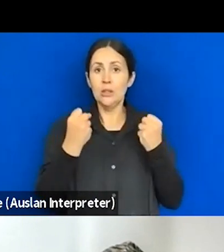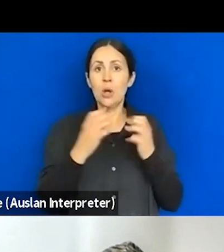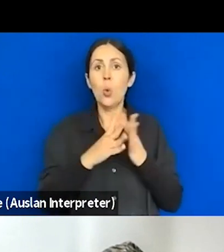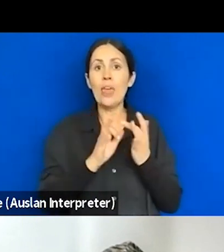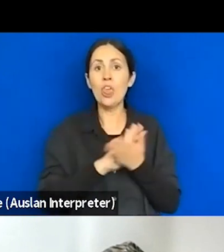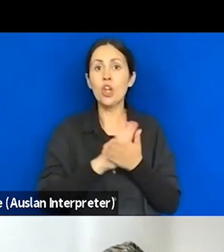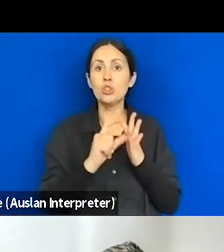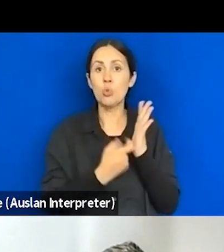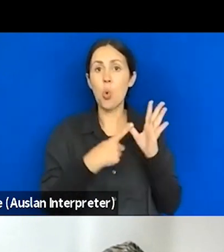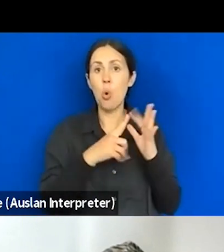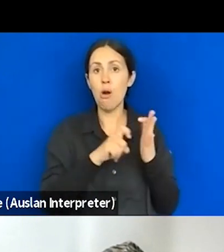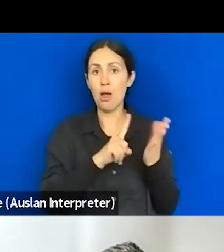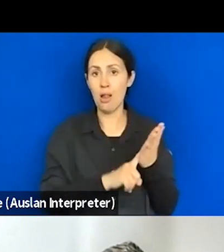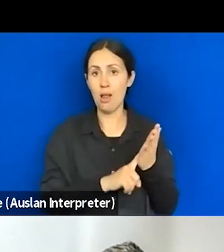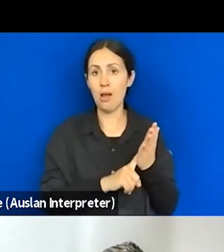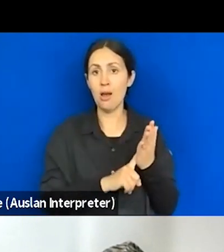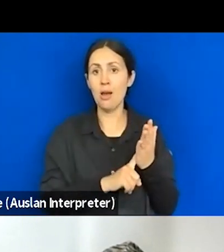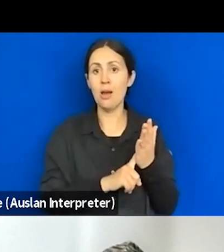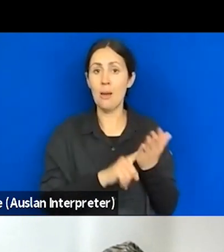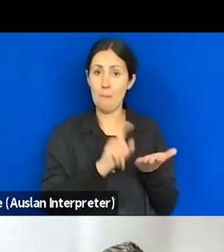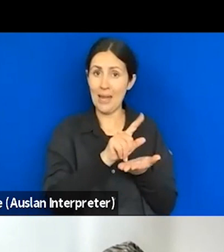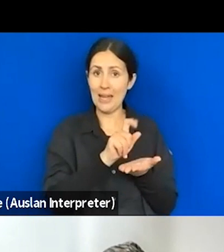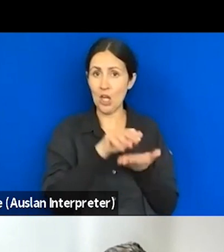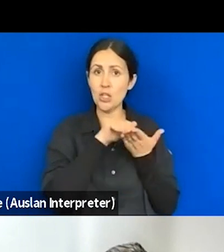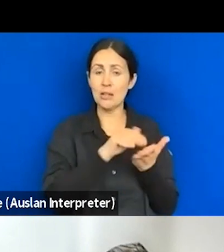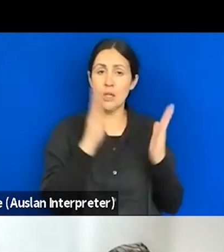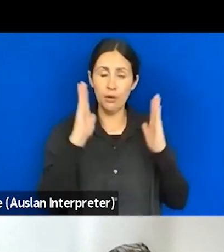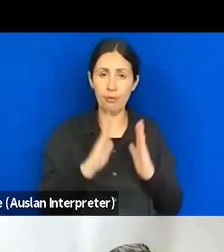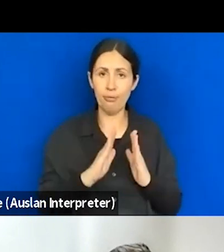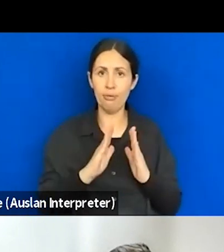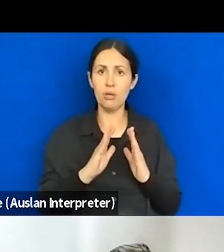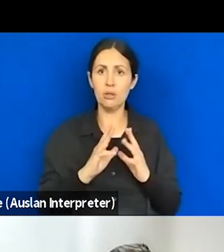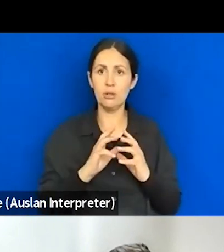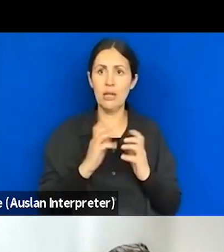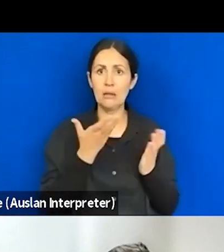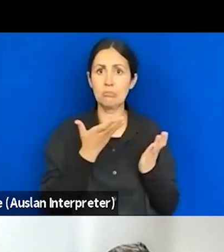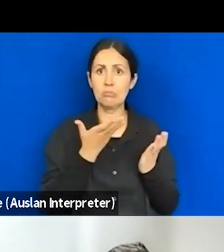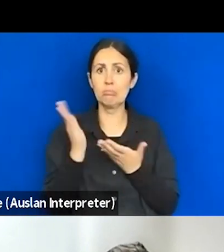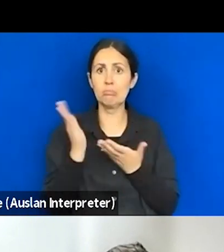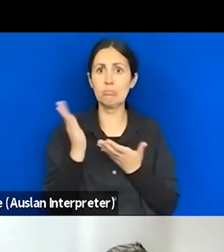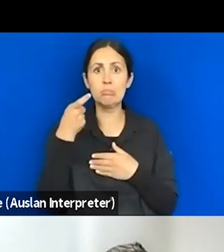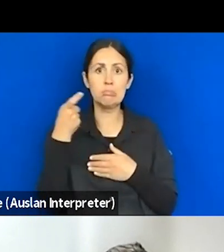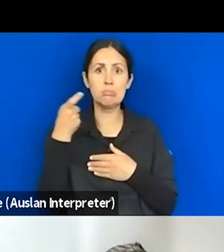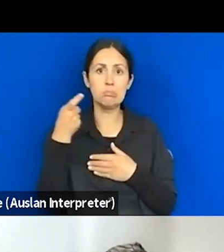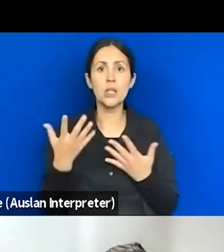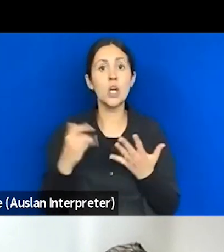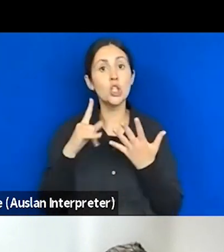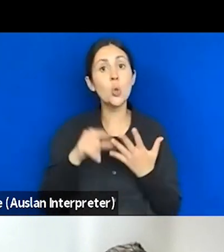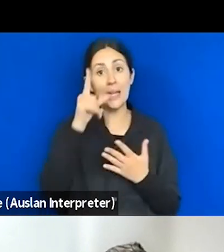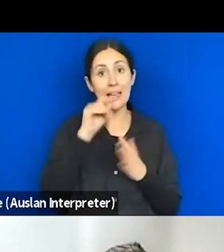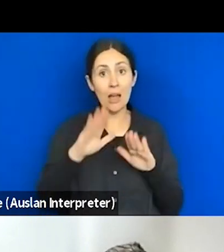even a medication that's hugely successful in helping people get through that first period, it can provide